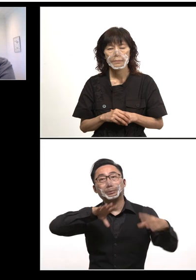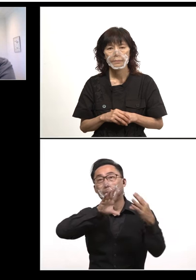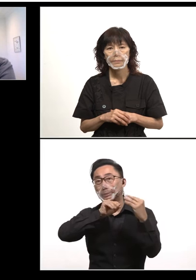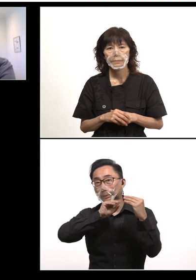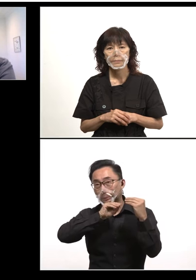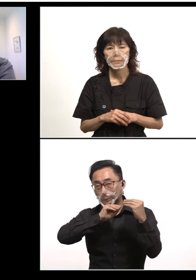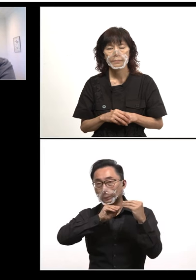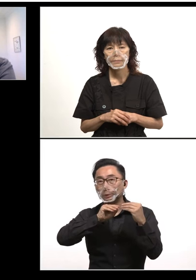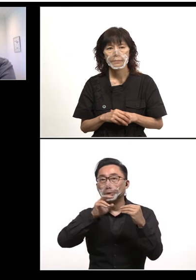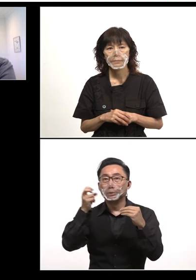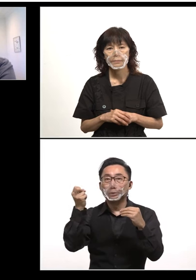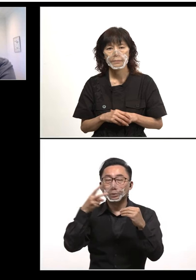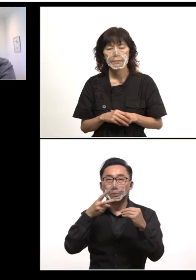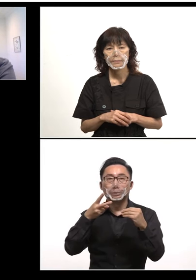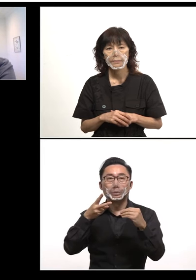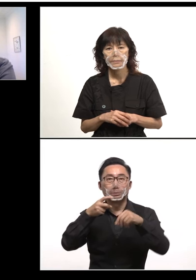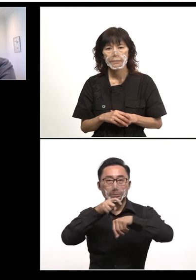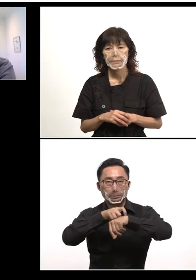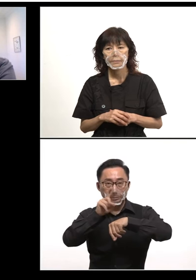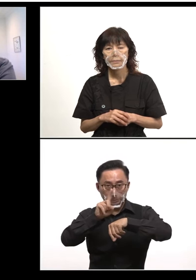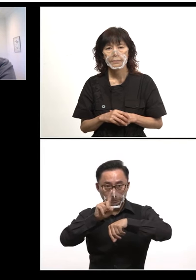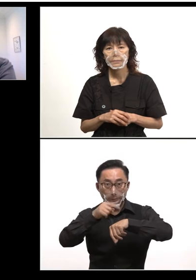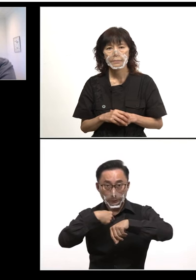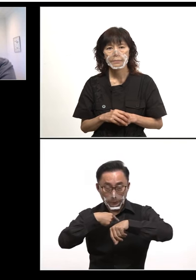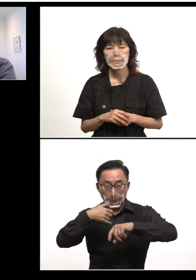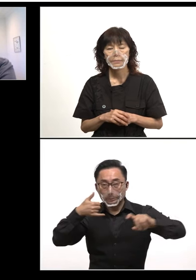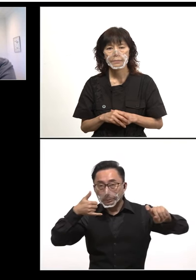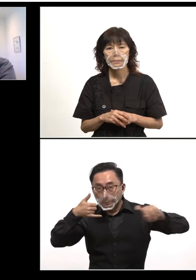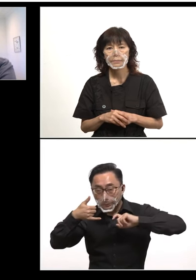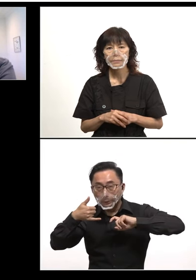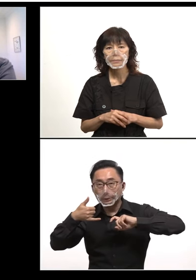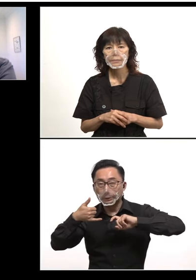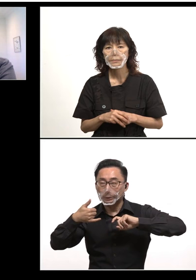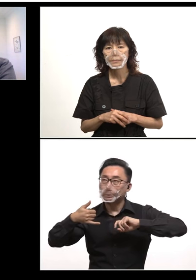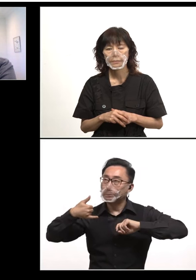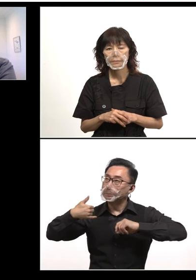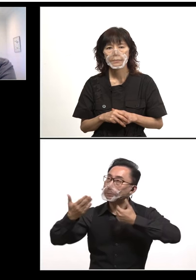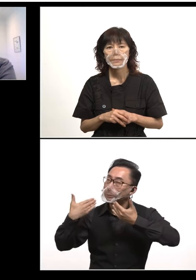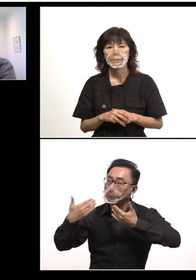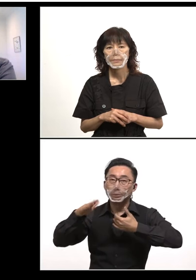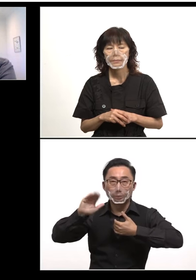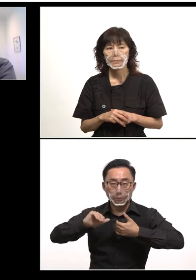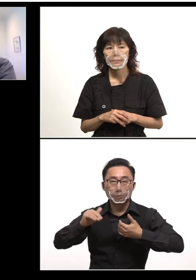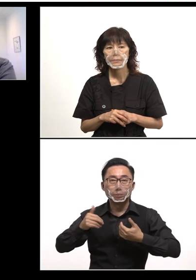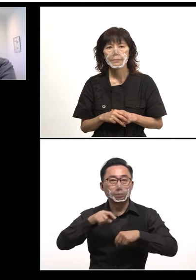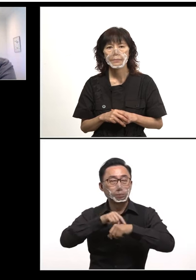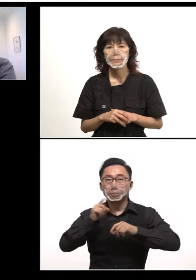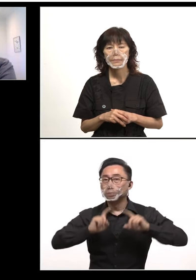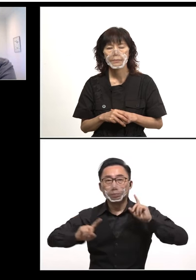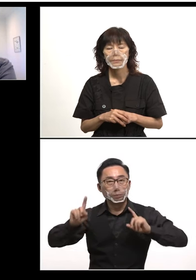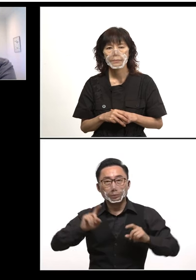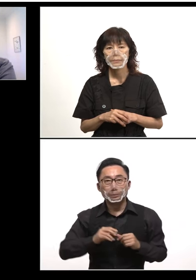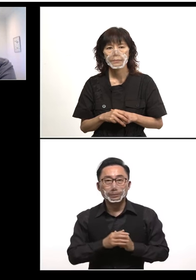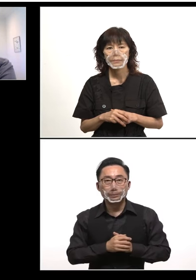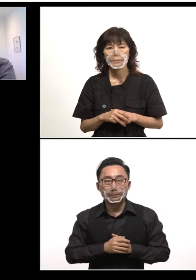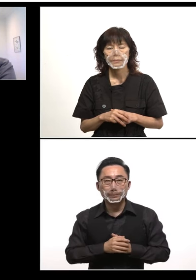just certain needs will be met. And I think that's given, at least for the those